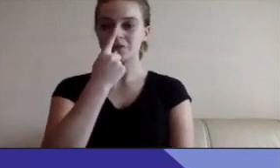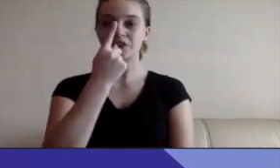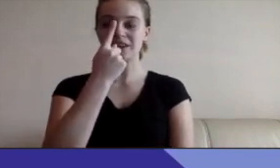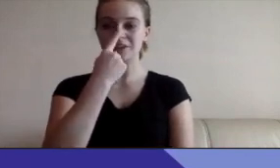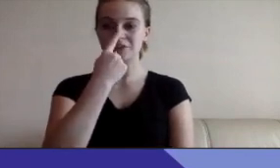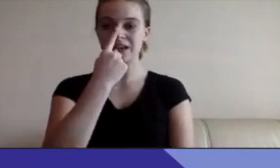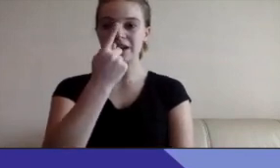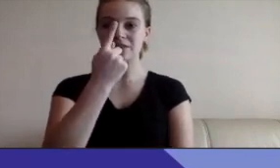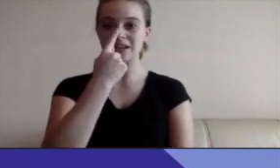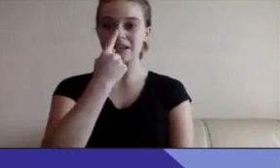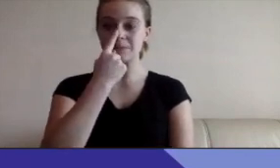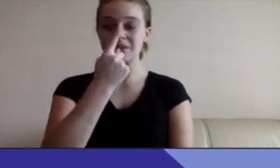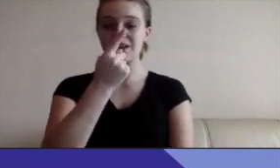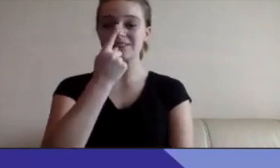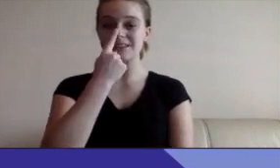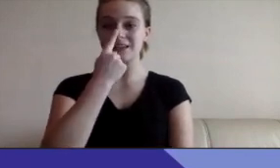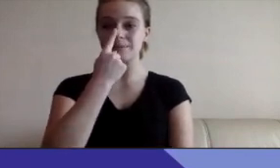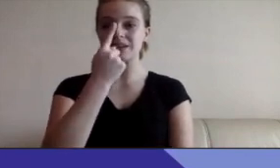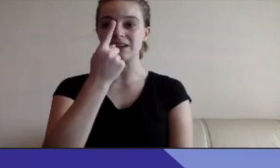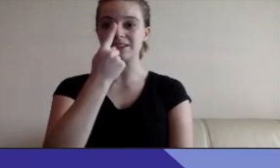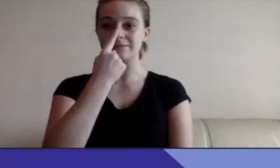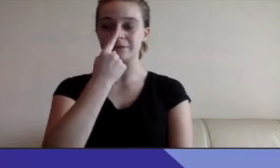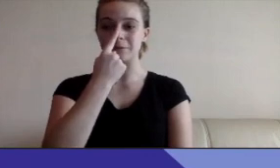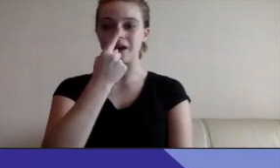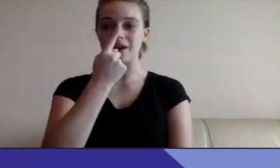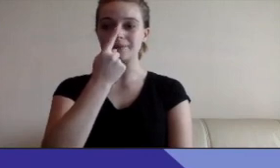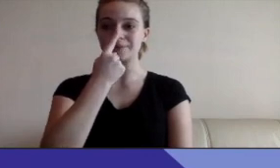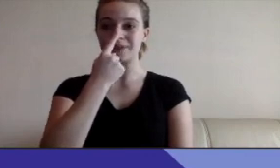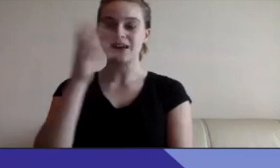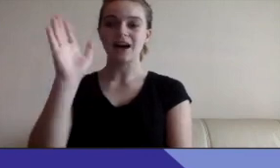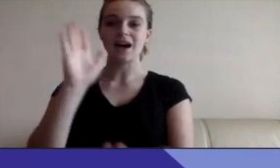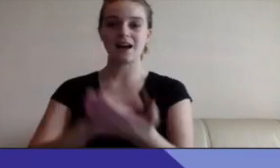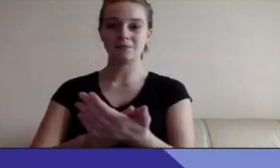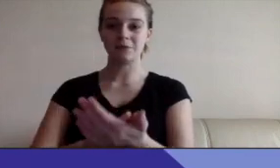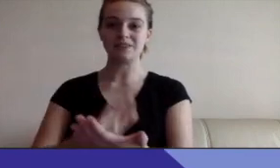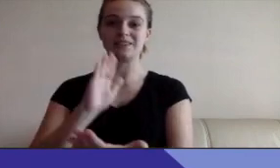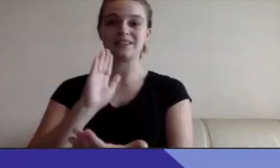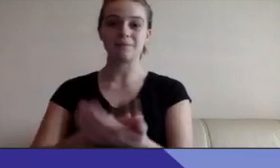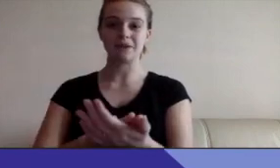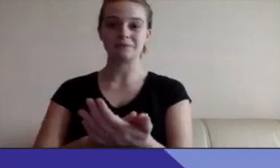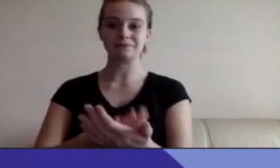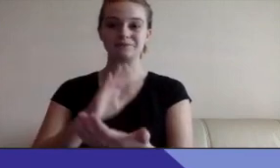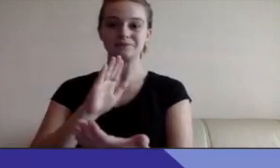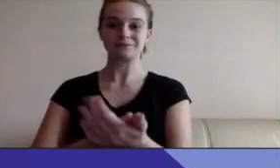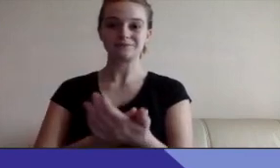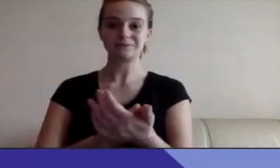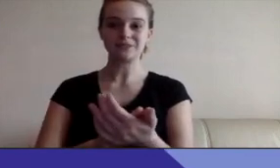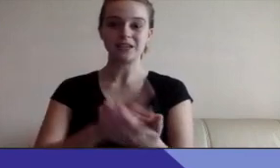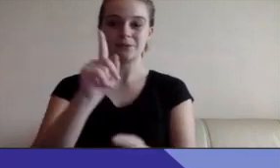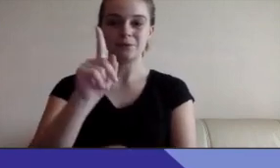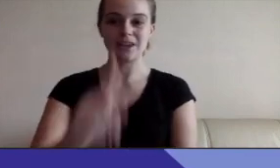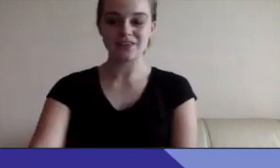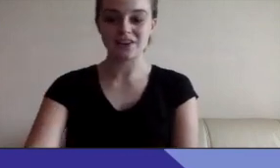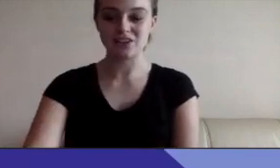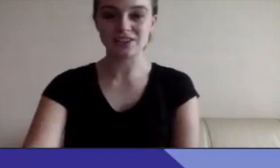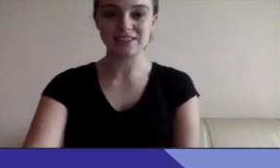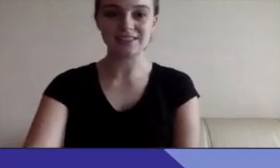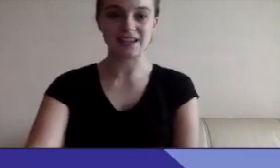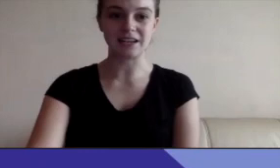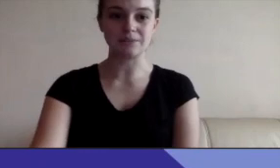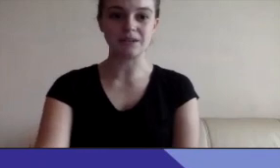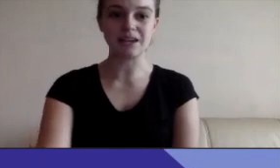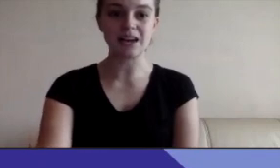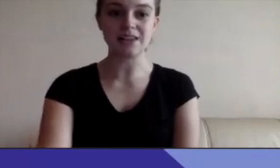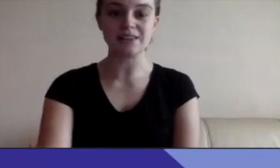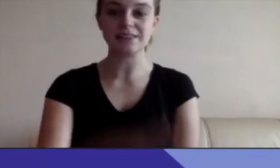Or you could get creative and keep that steady beat a different way. I'm going to clap it. We'll get there in just